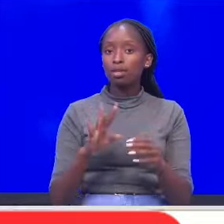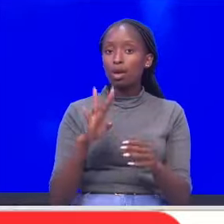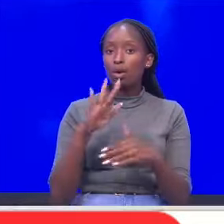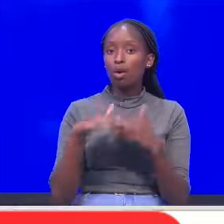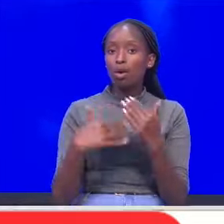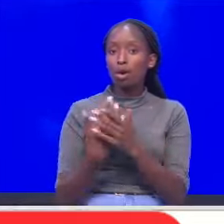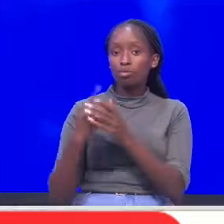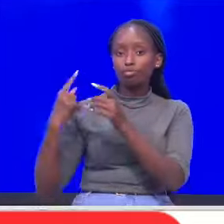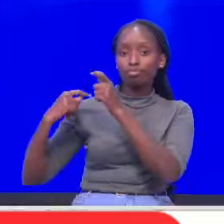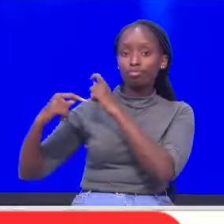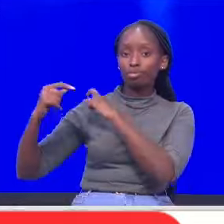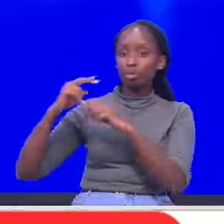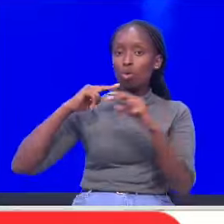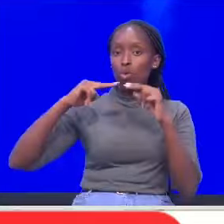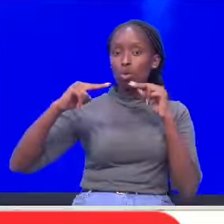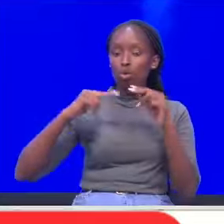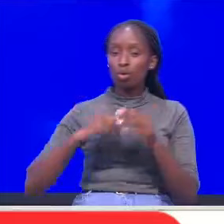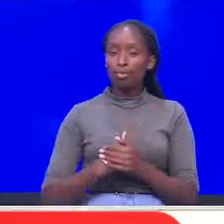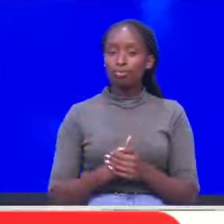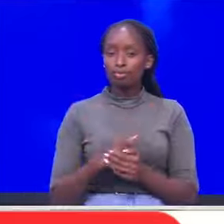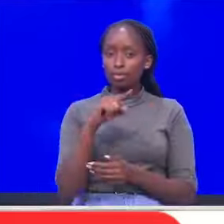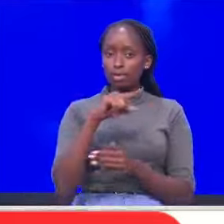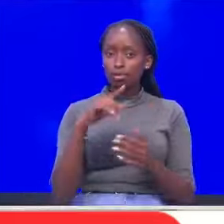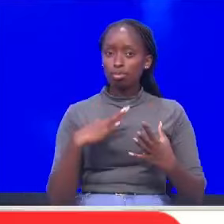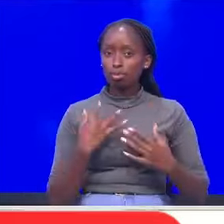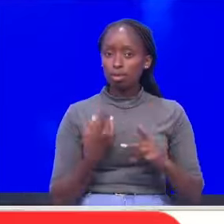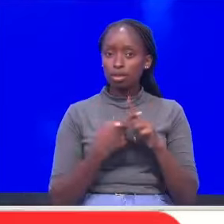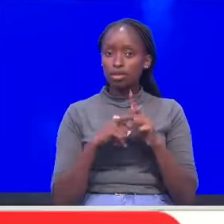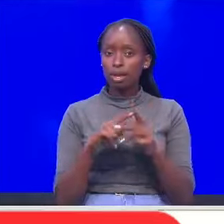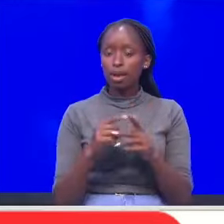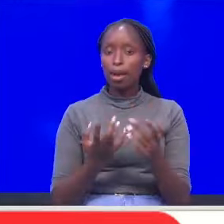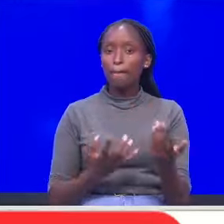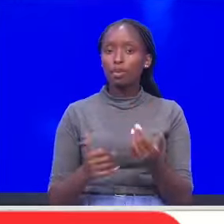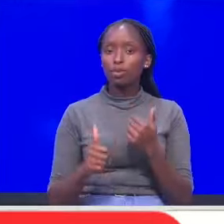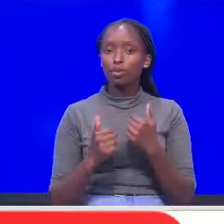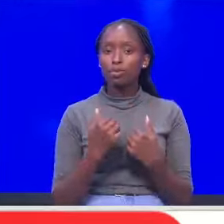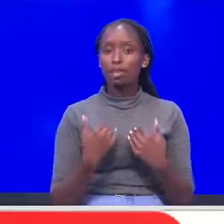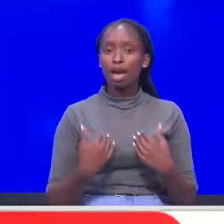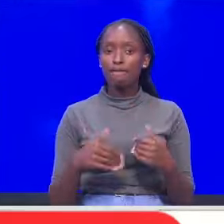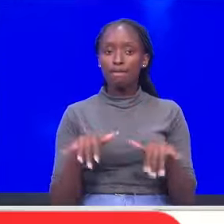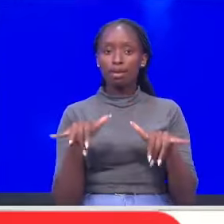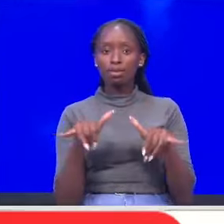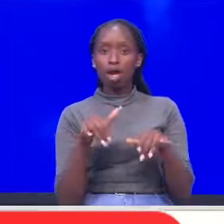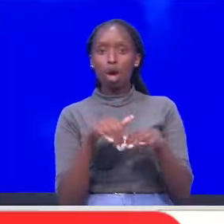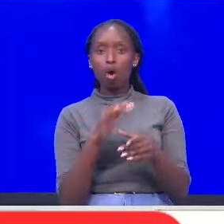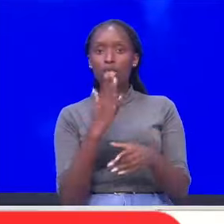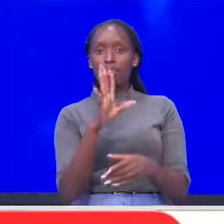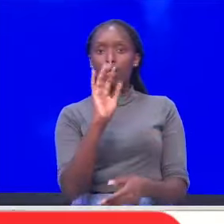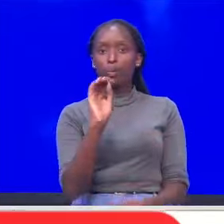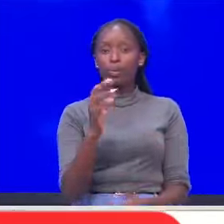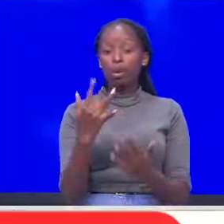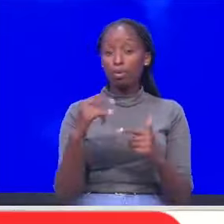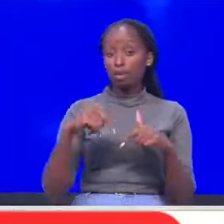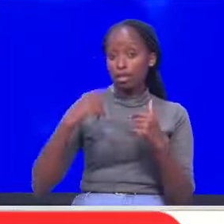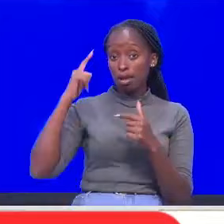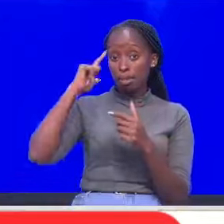Watu ni watu wameanza biashara yenye haikuwa kwa limelight, and I believe that is why going forward